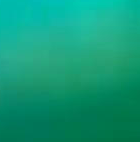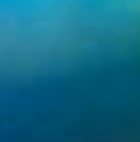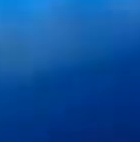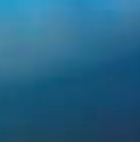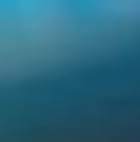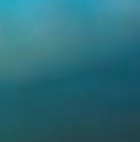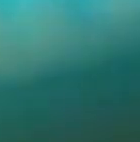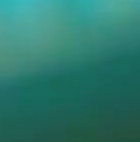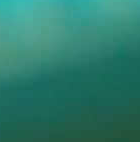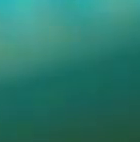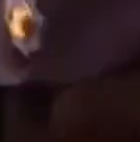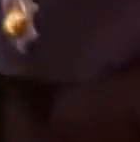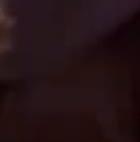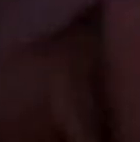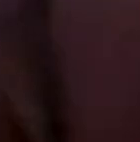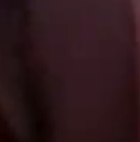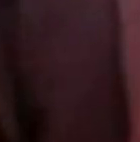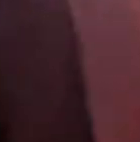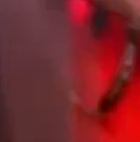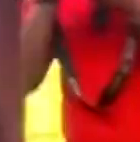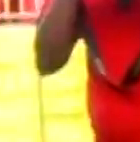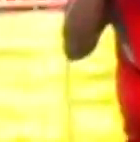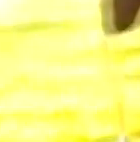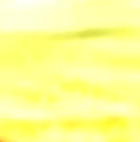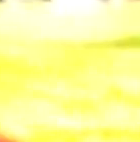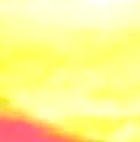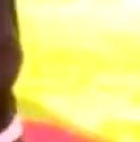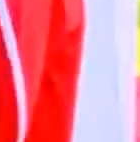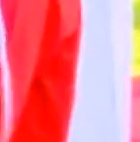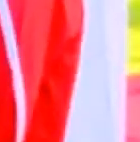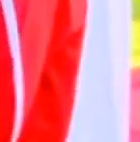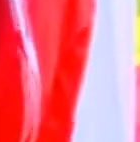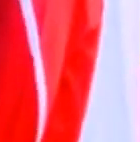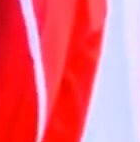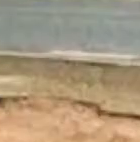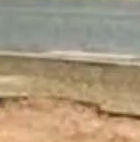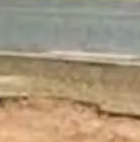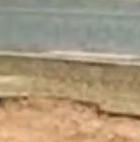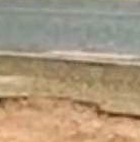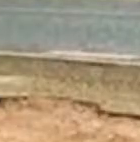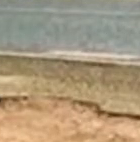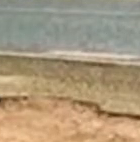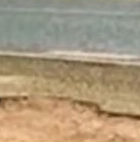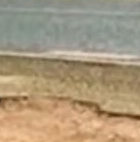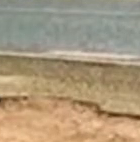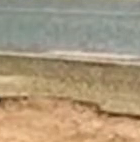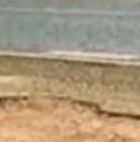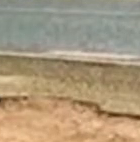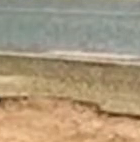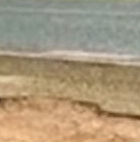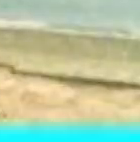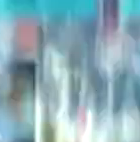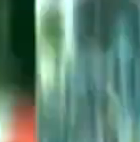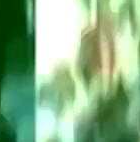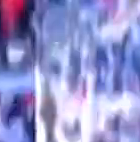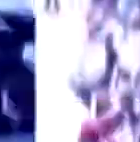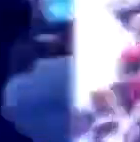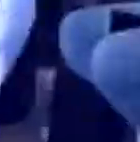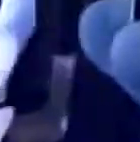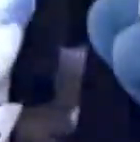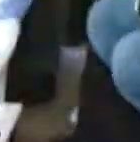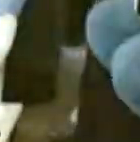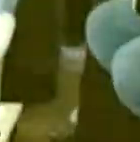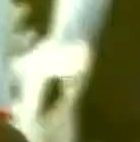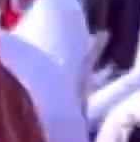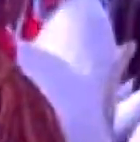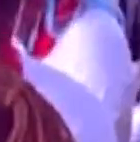from Kirinyaga County, featuring several heroes and heroines of our time. On 20th October, get comprehensive coverage of